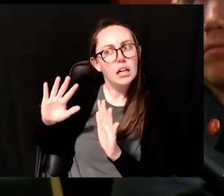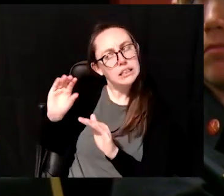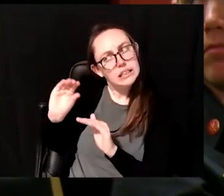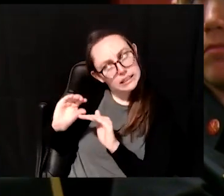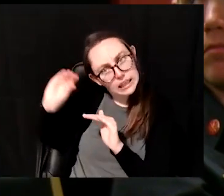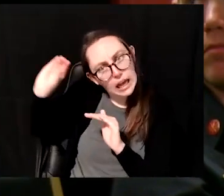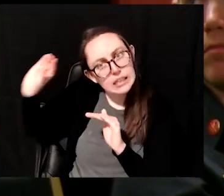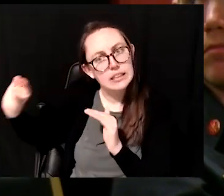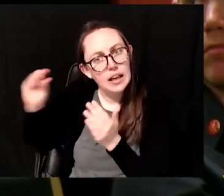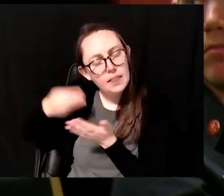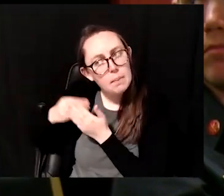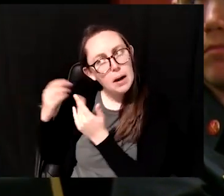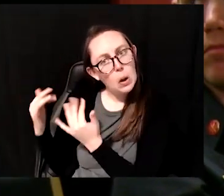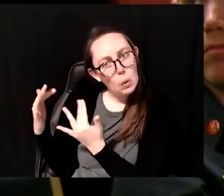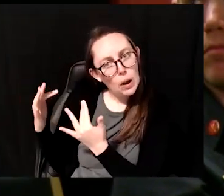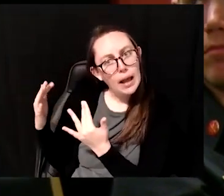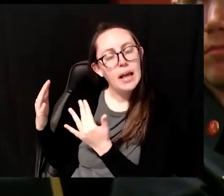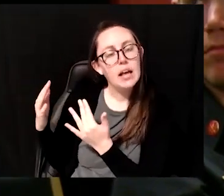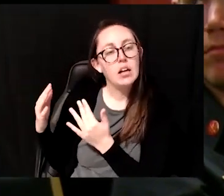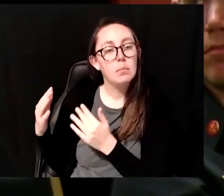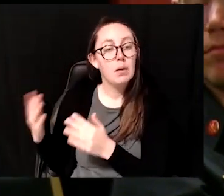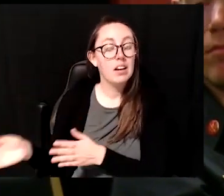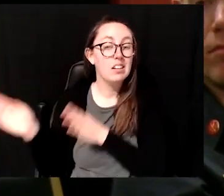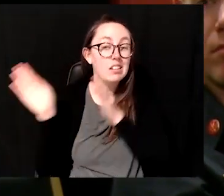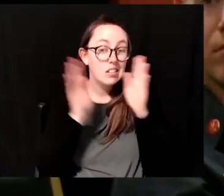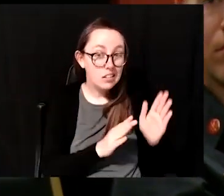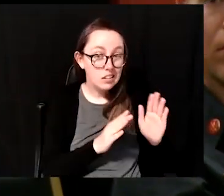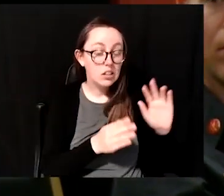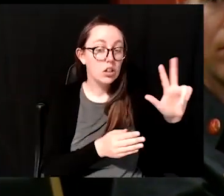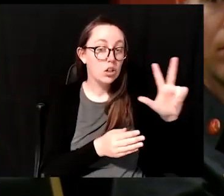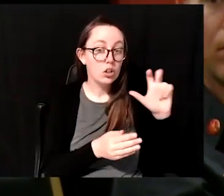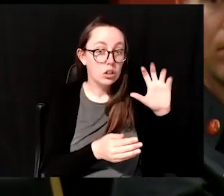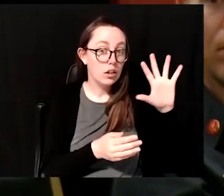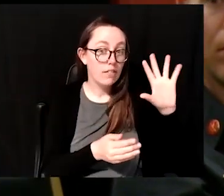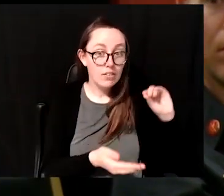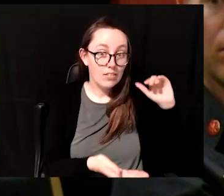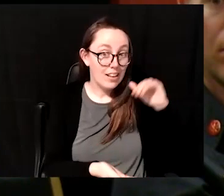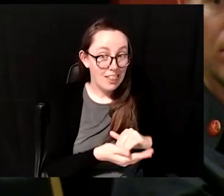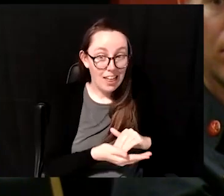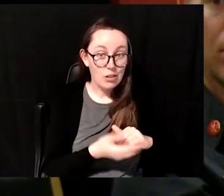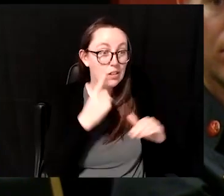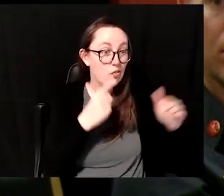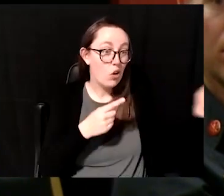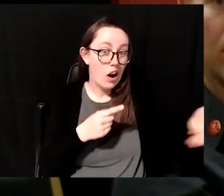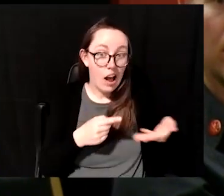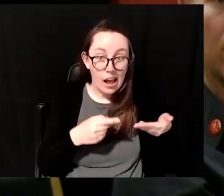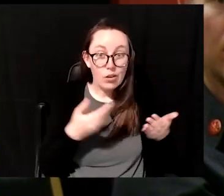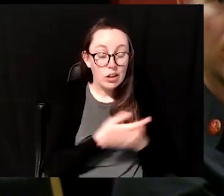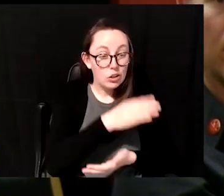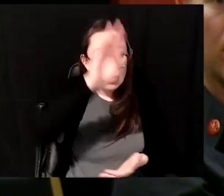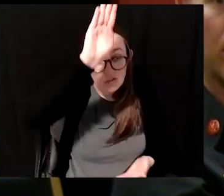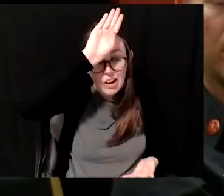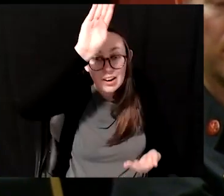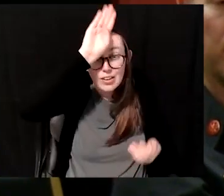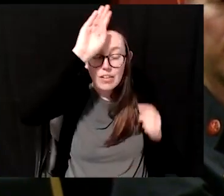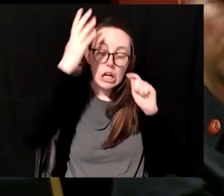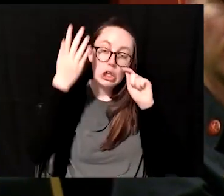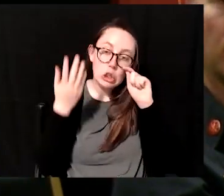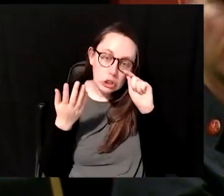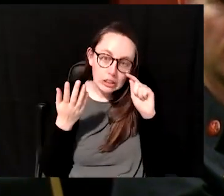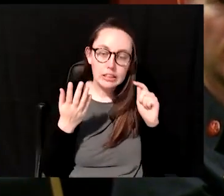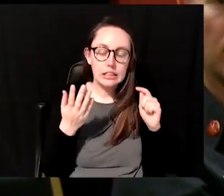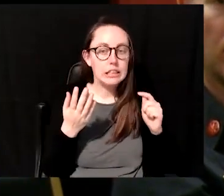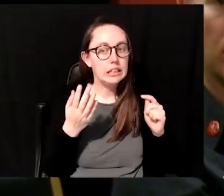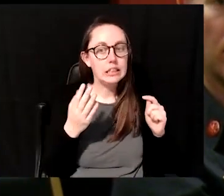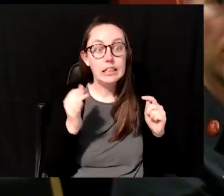but I think the issue of the spending to higher additional firefighters um is one that if it's so